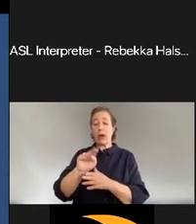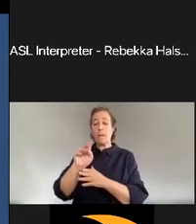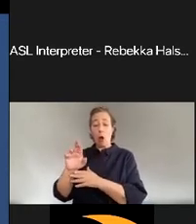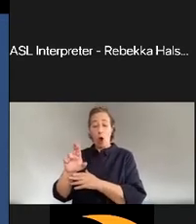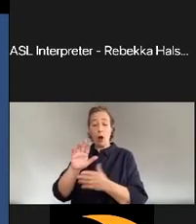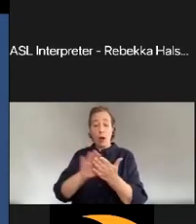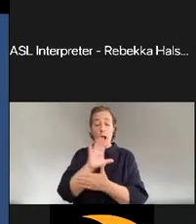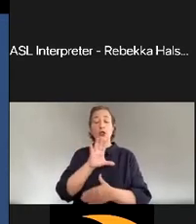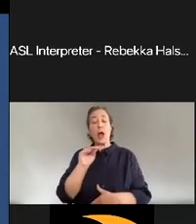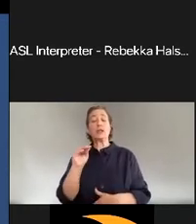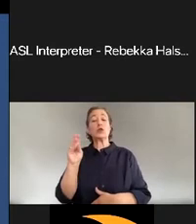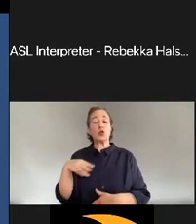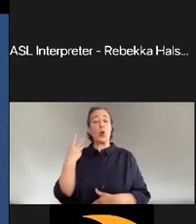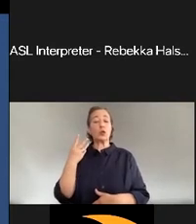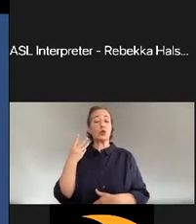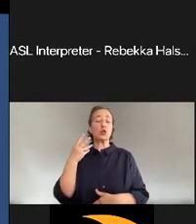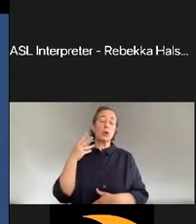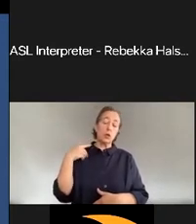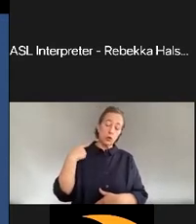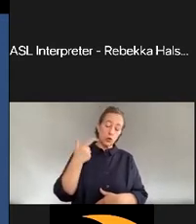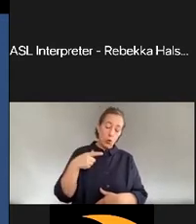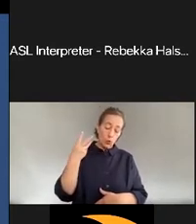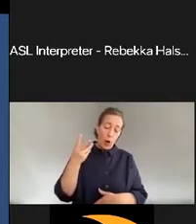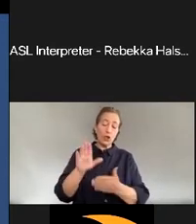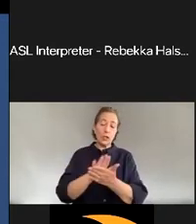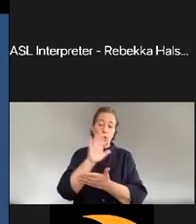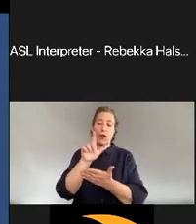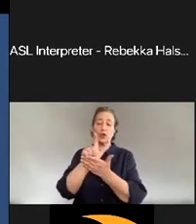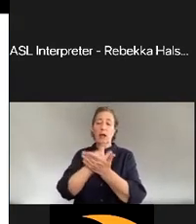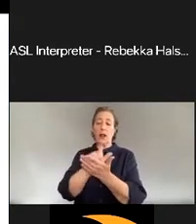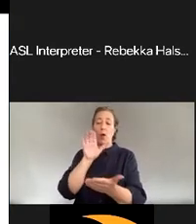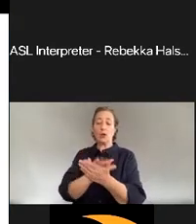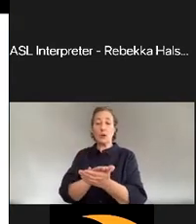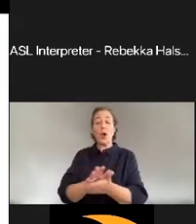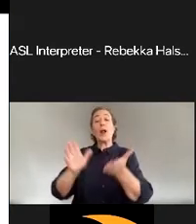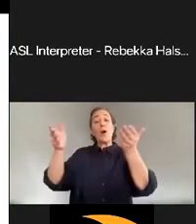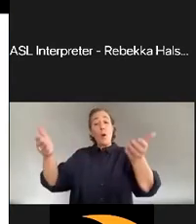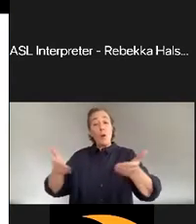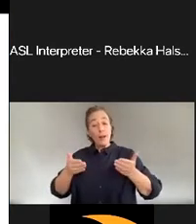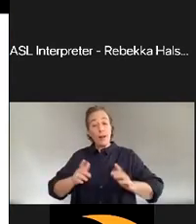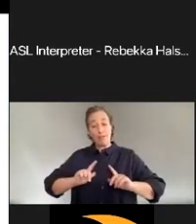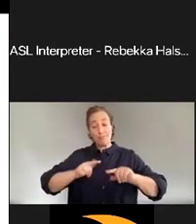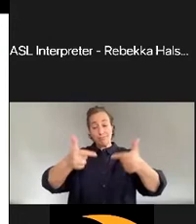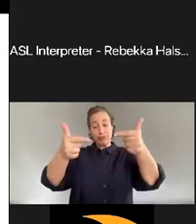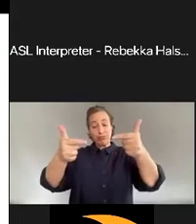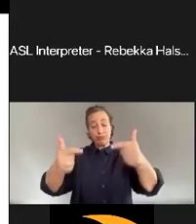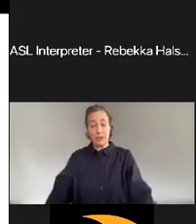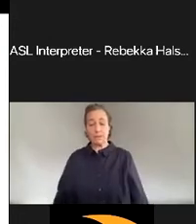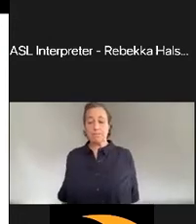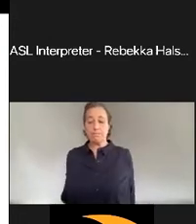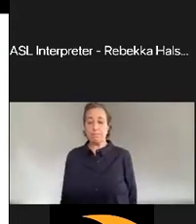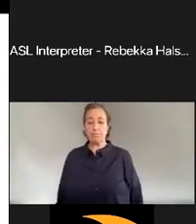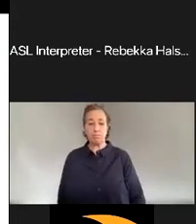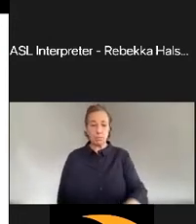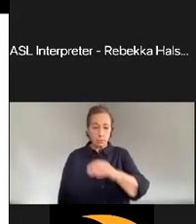George Washington University Law School. Catherine, welcome and take it away. Thank you so much.